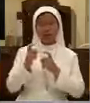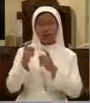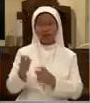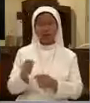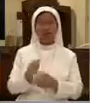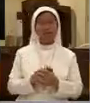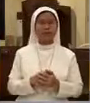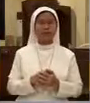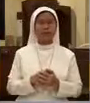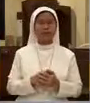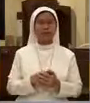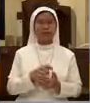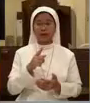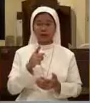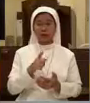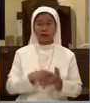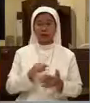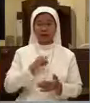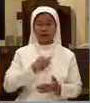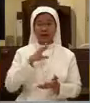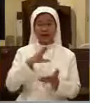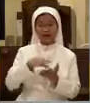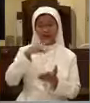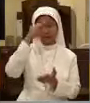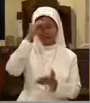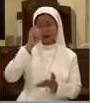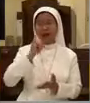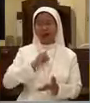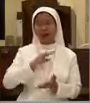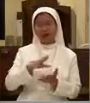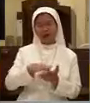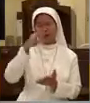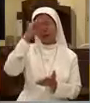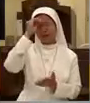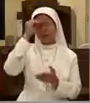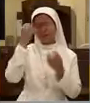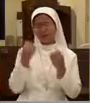you, I learned a lot from him too.